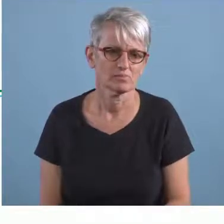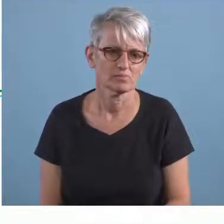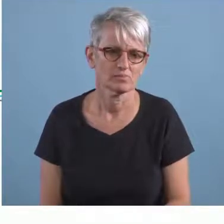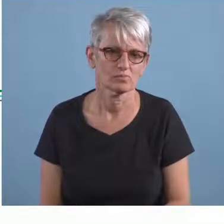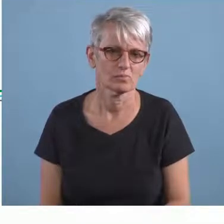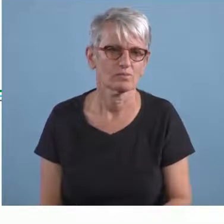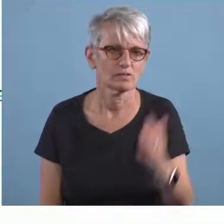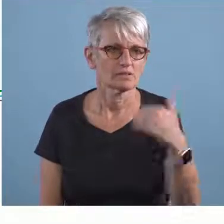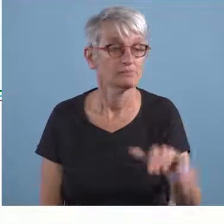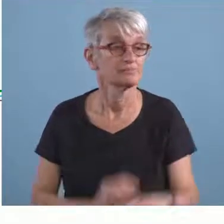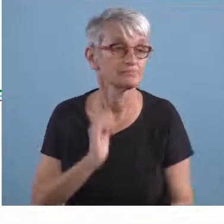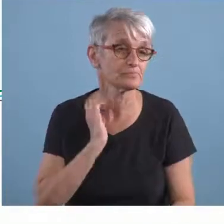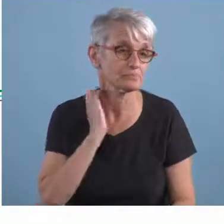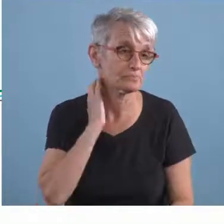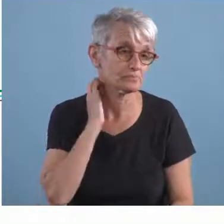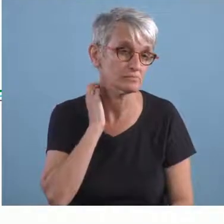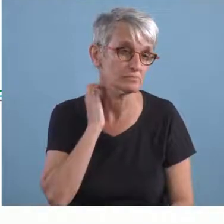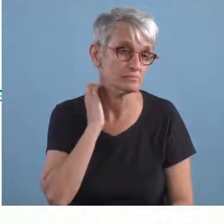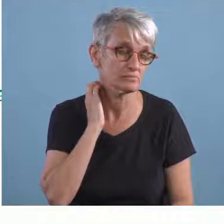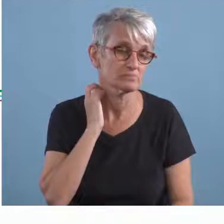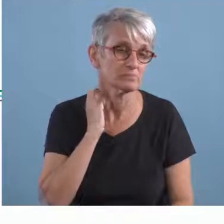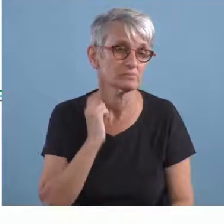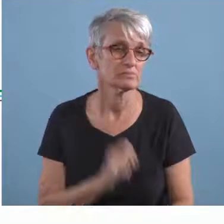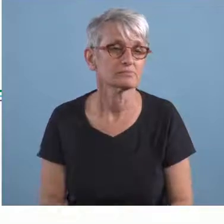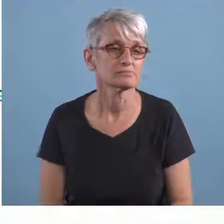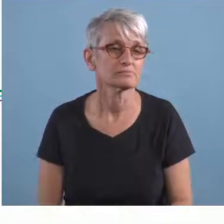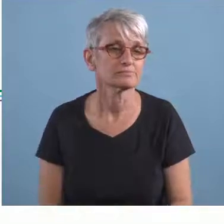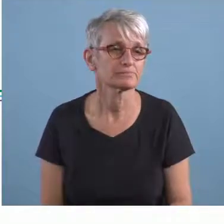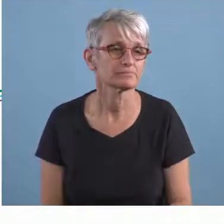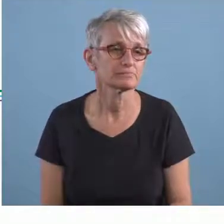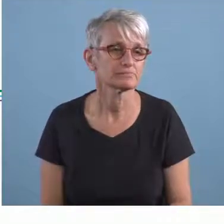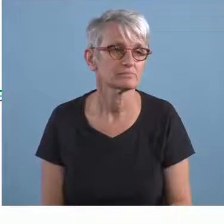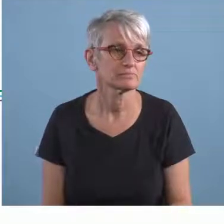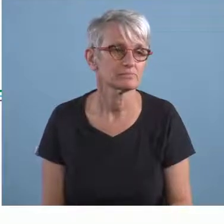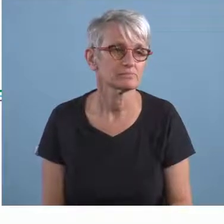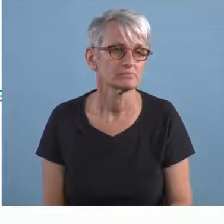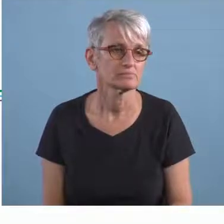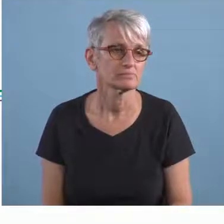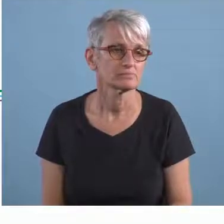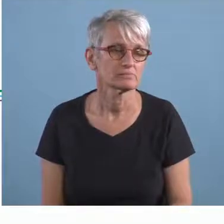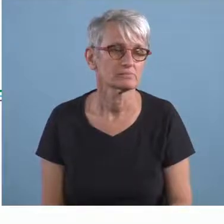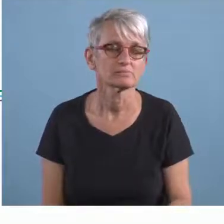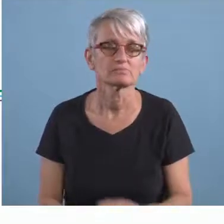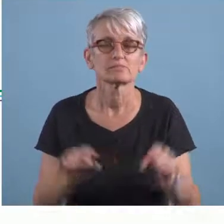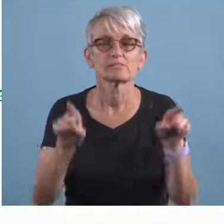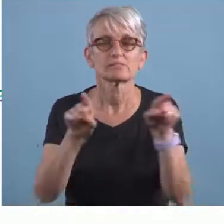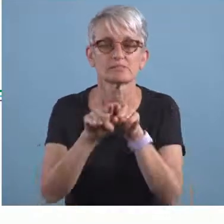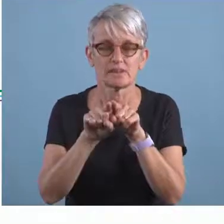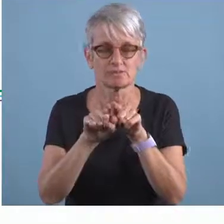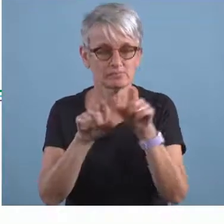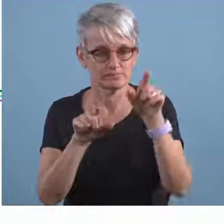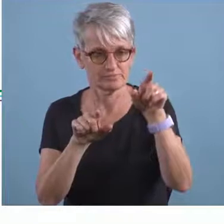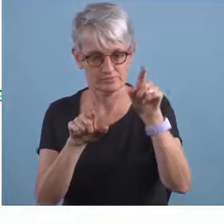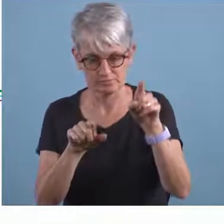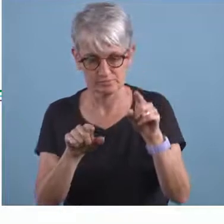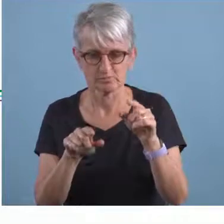Next slide. We also, in the same provider survey, another question